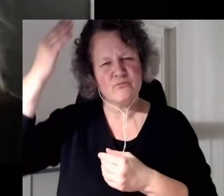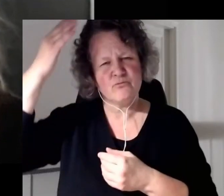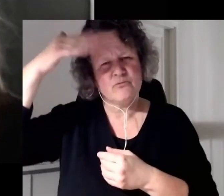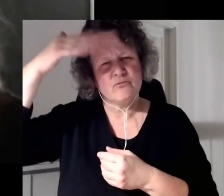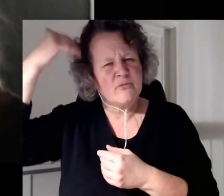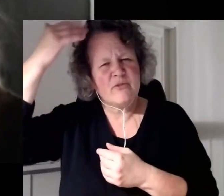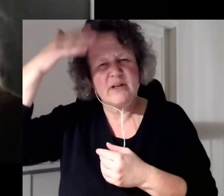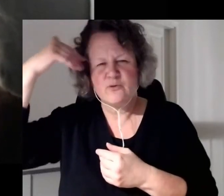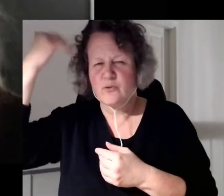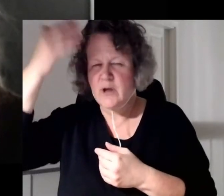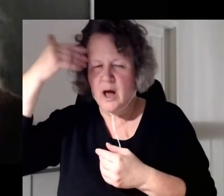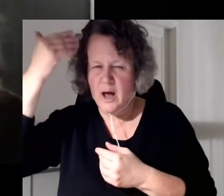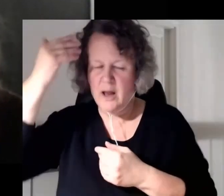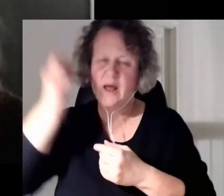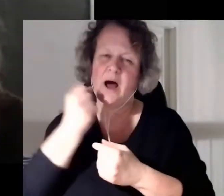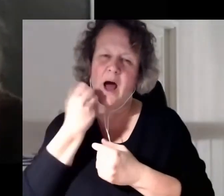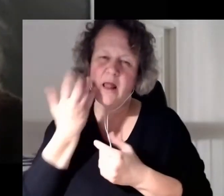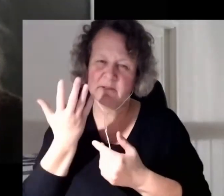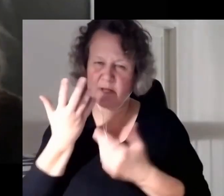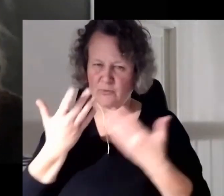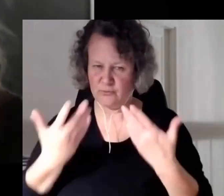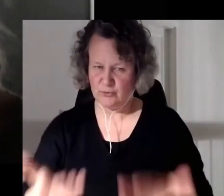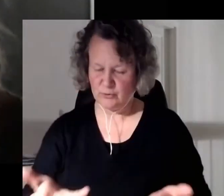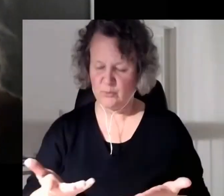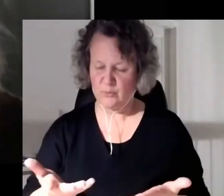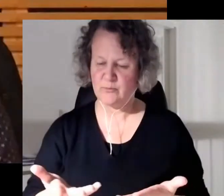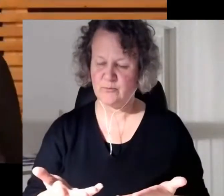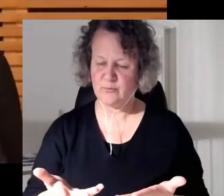coming from a very fictionary, realistic,